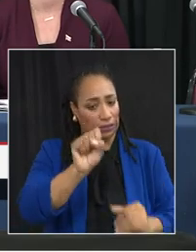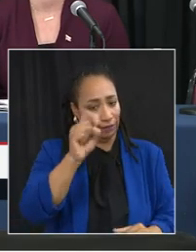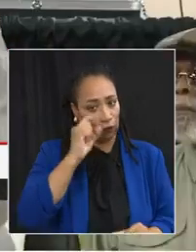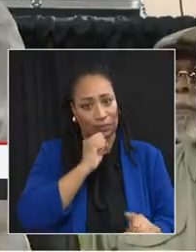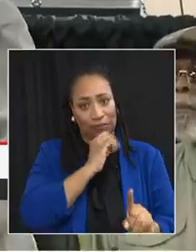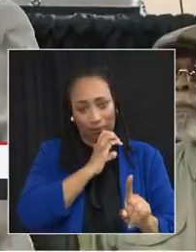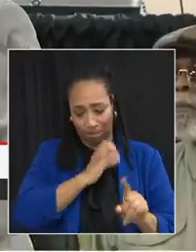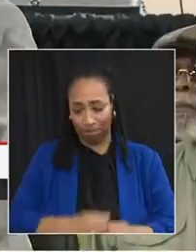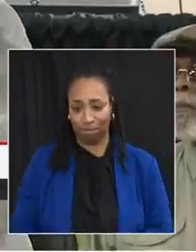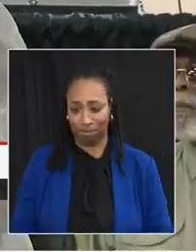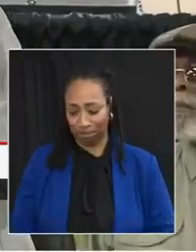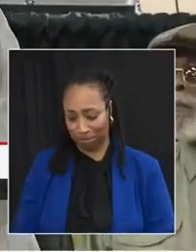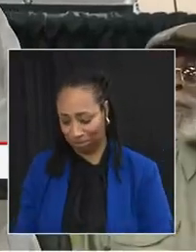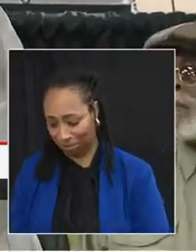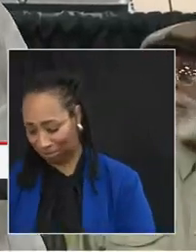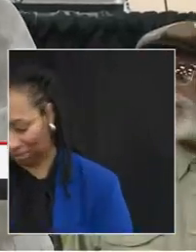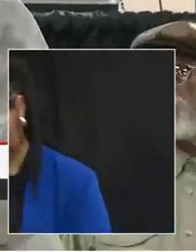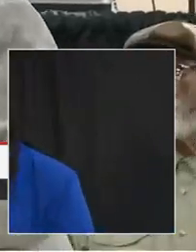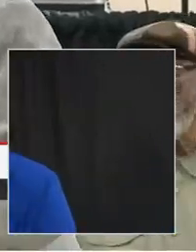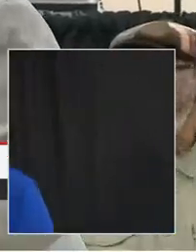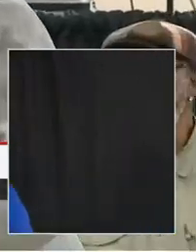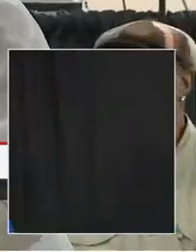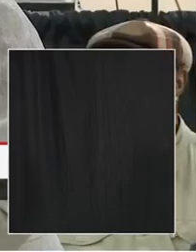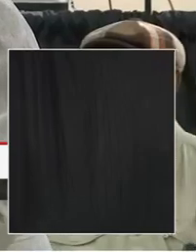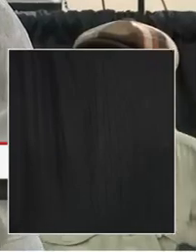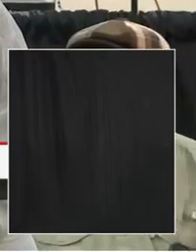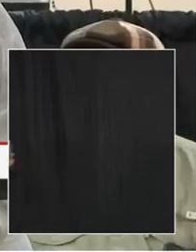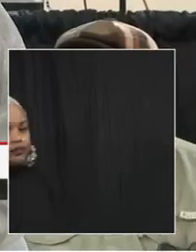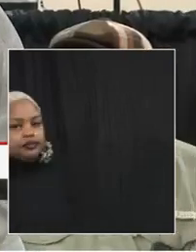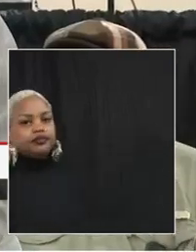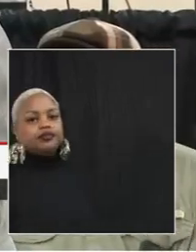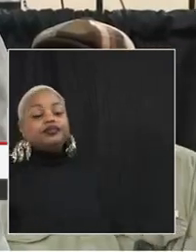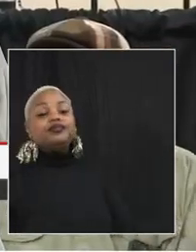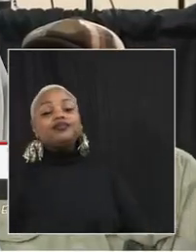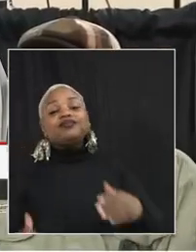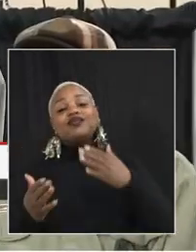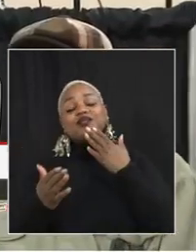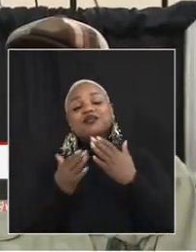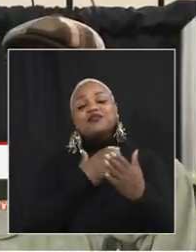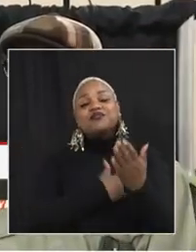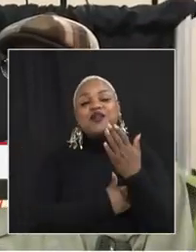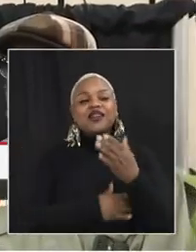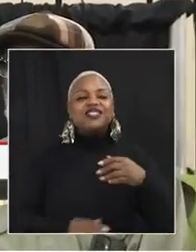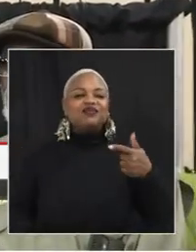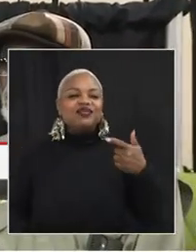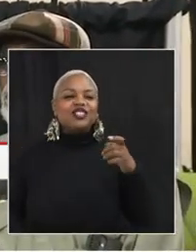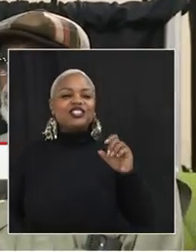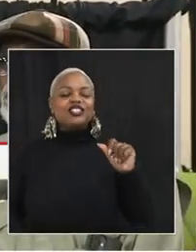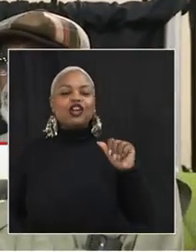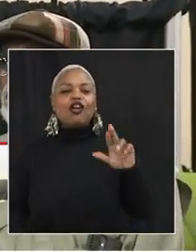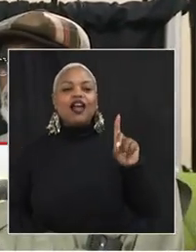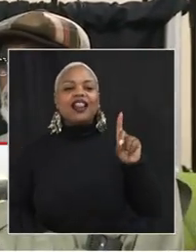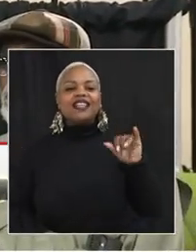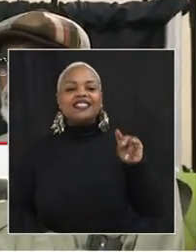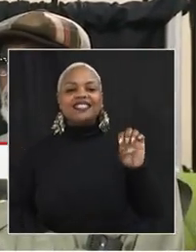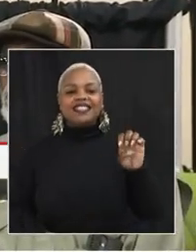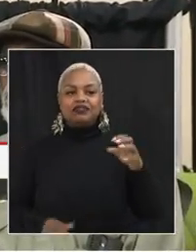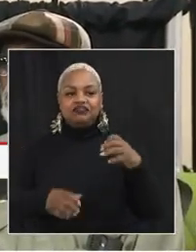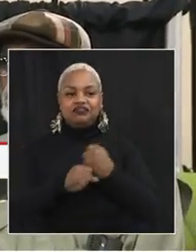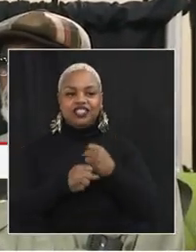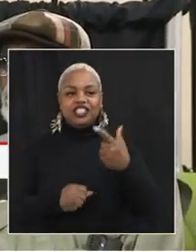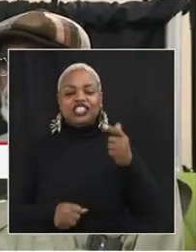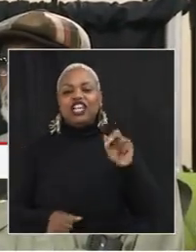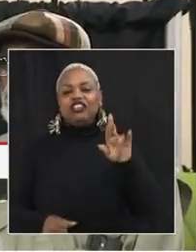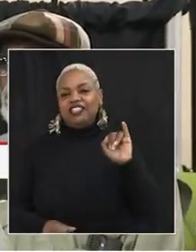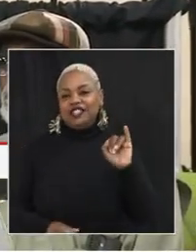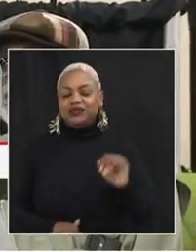Good morning. My name is Geraldine Feaster. I go by Jerry, and I'm proud to serve on the board here at Model City. And I